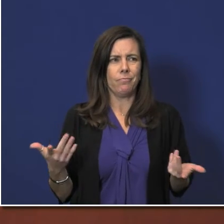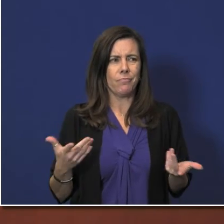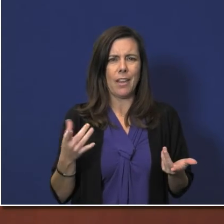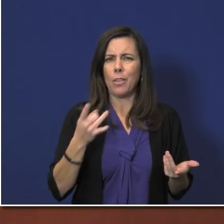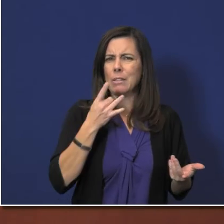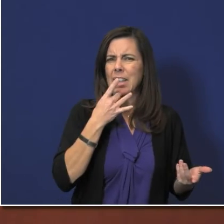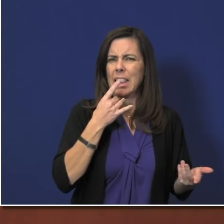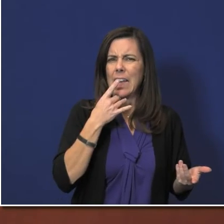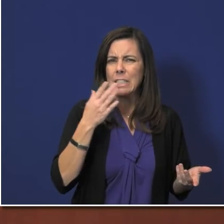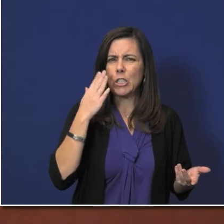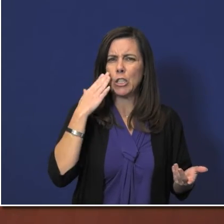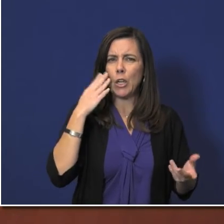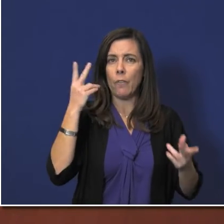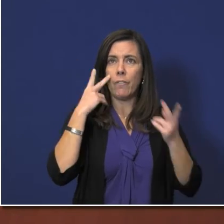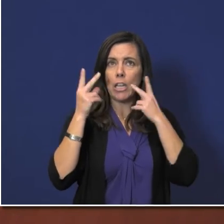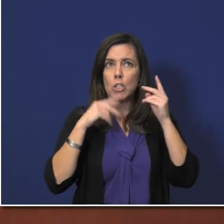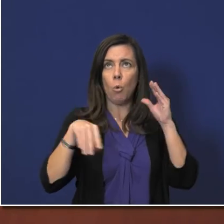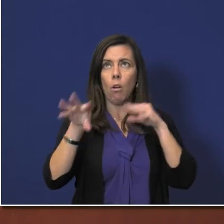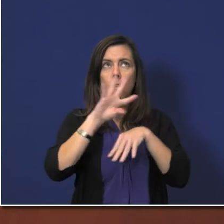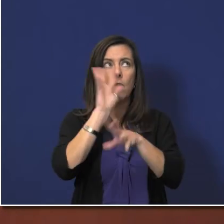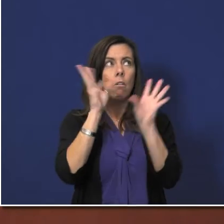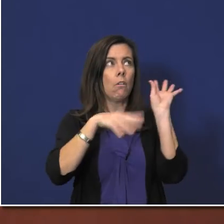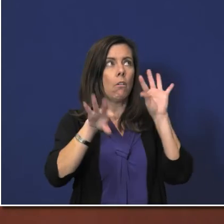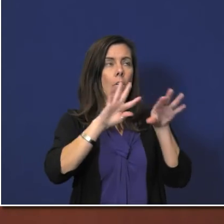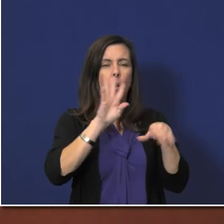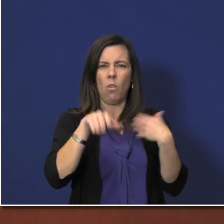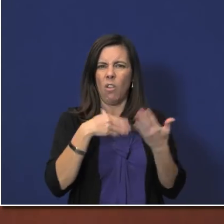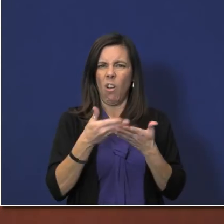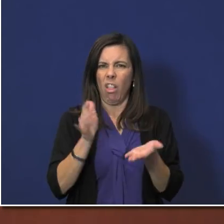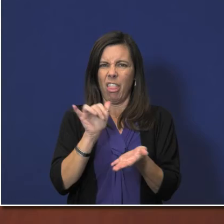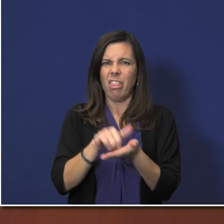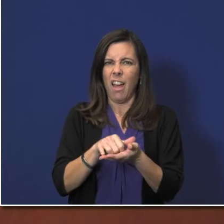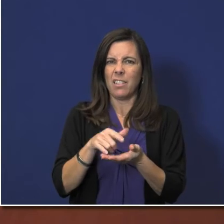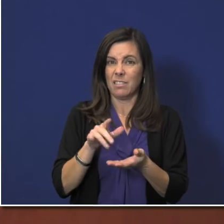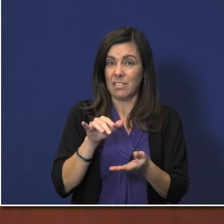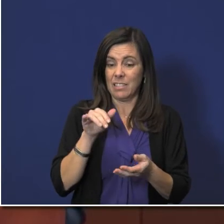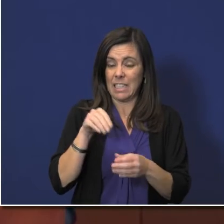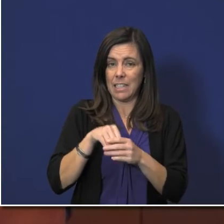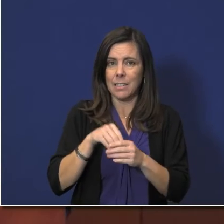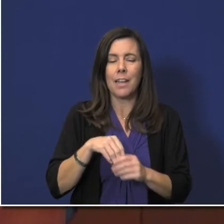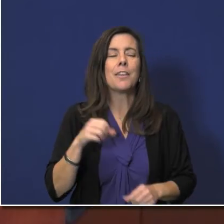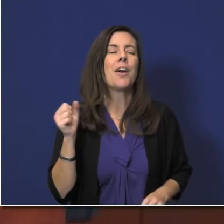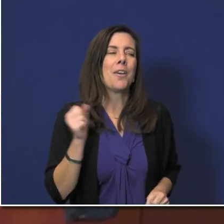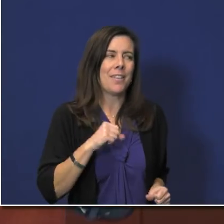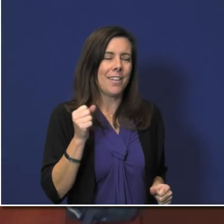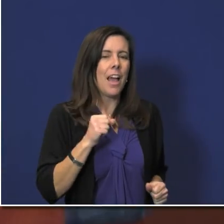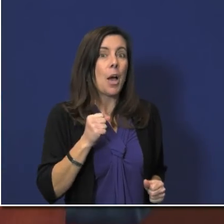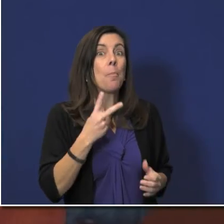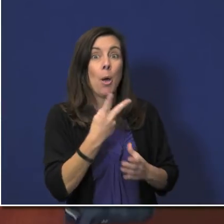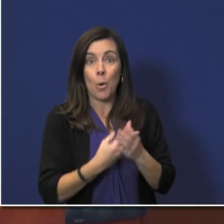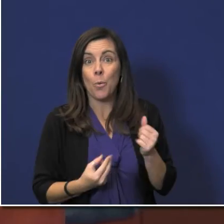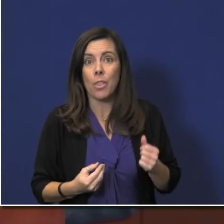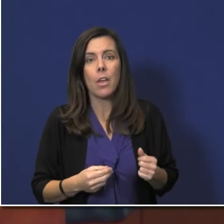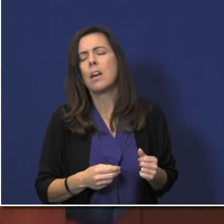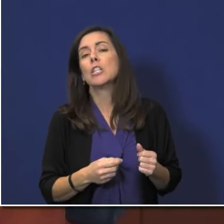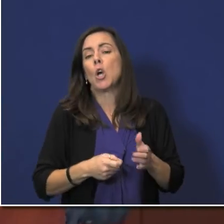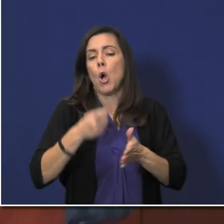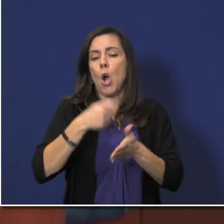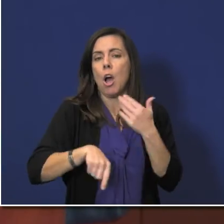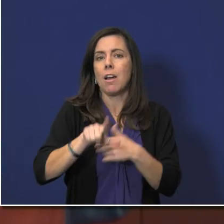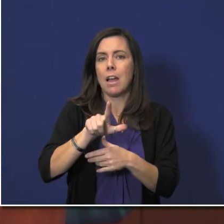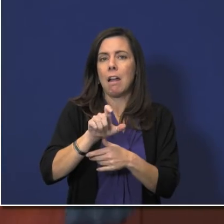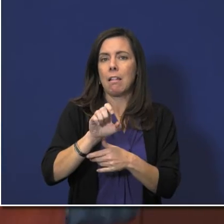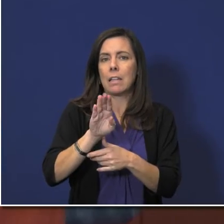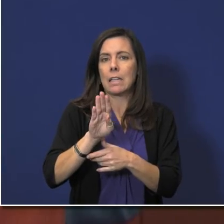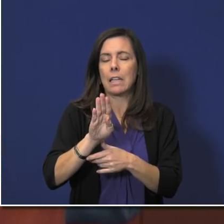lights and visuals and all that in this facility? There are in both of them, and so the cost of LEDs have come down.